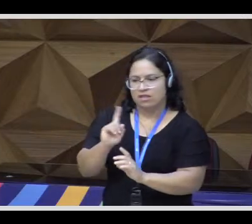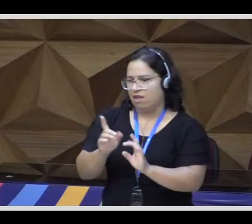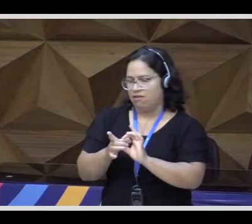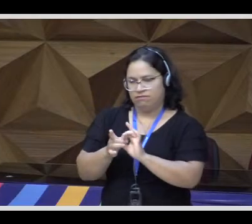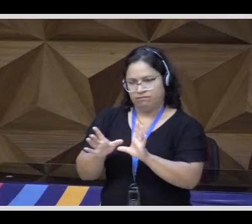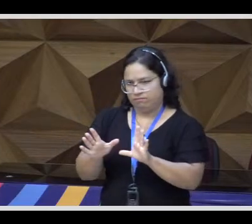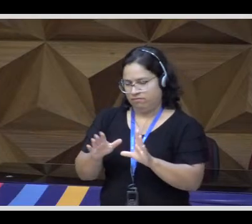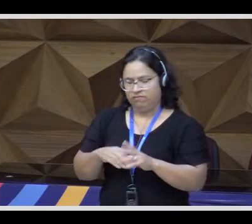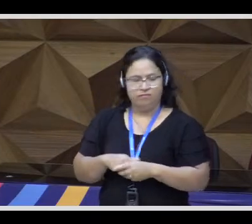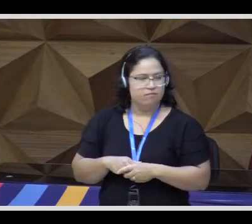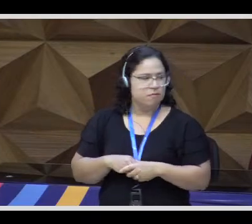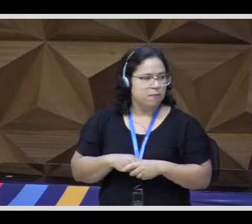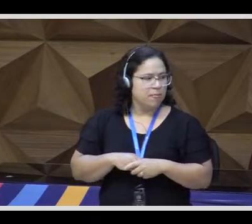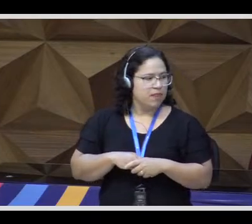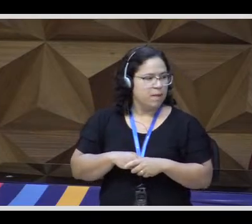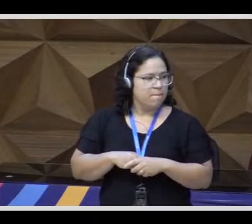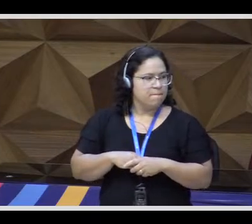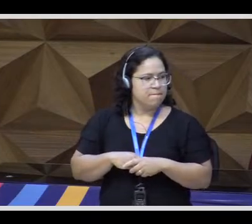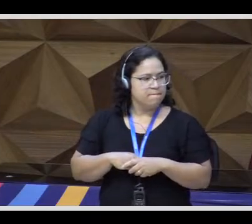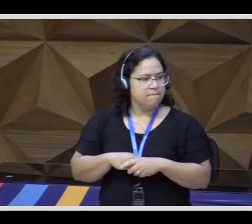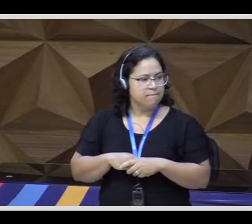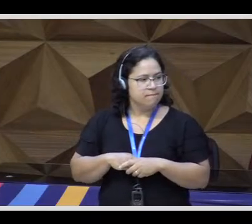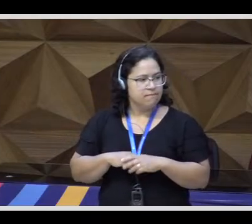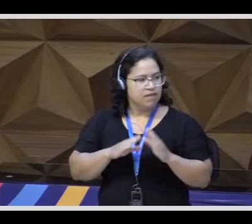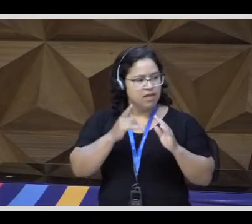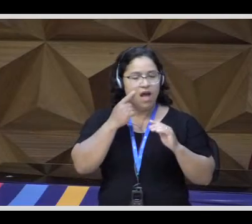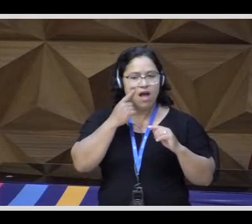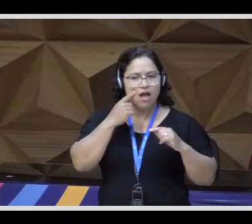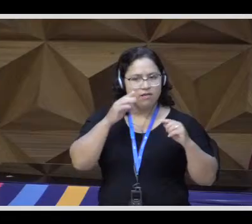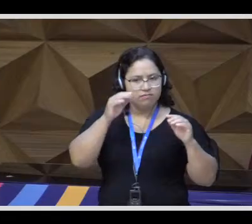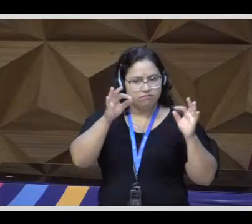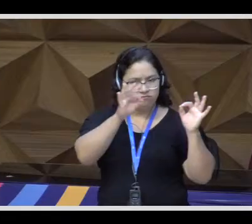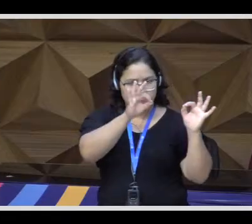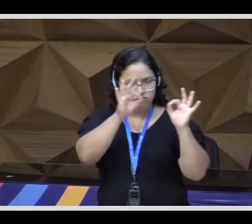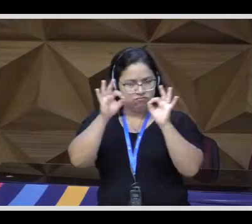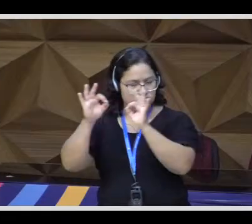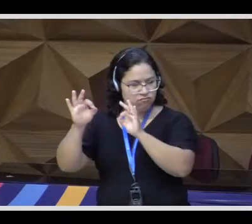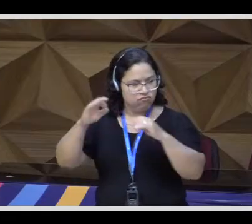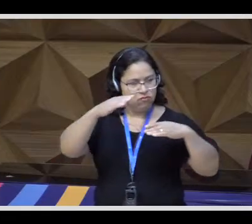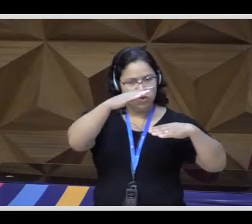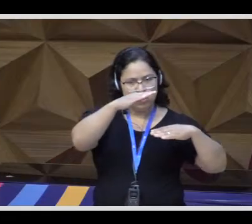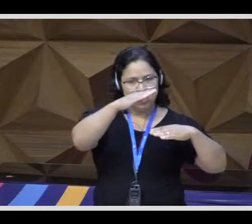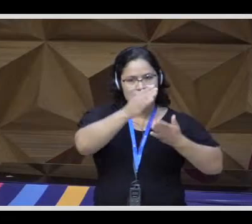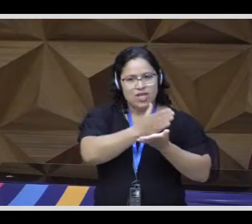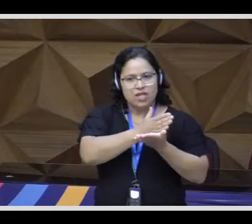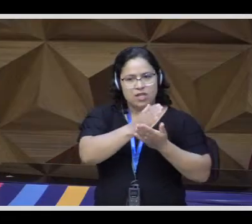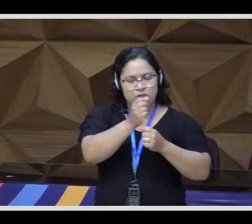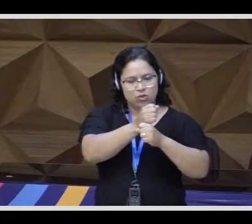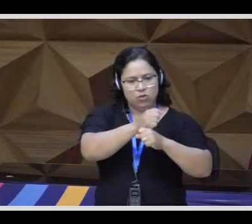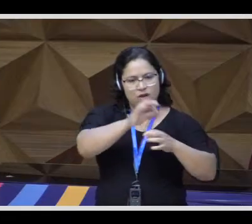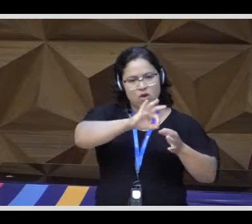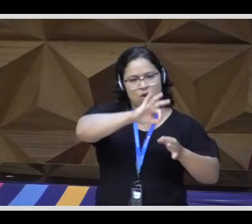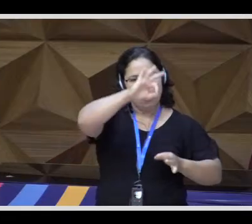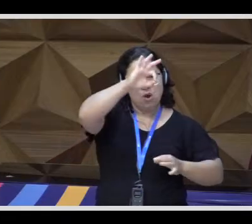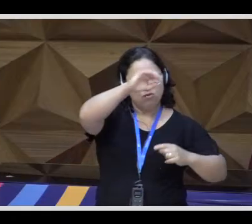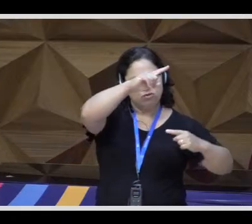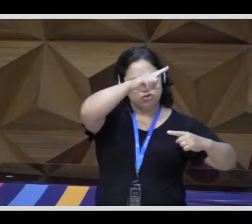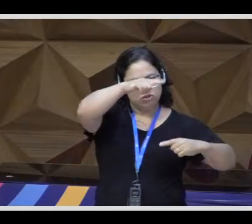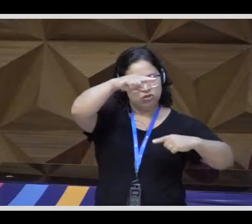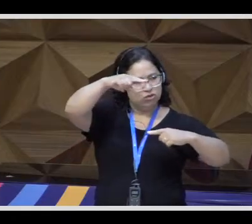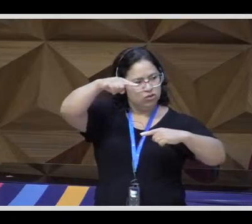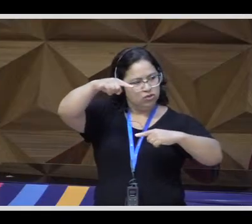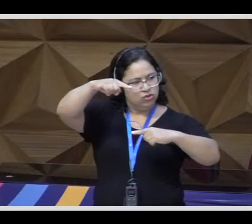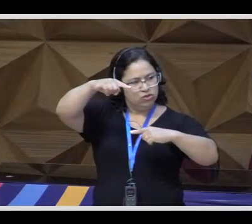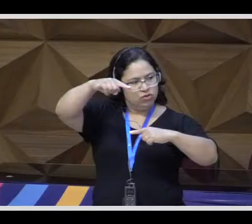So, you know, you can see clearly that they begin the year very distant. Then the film was showing